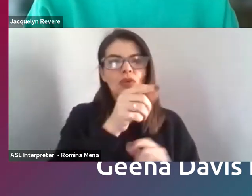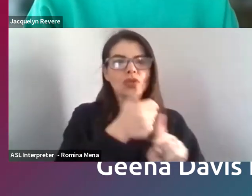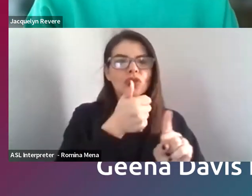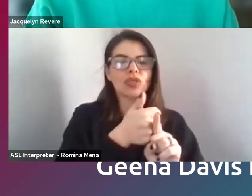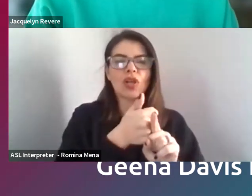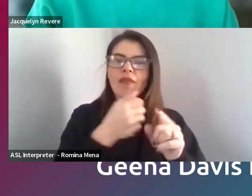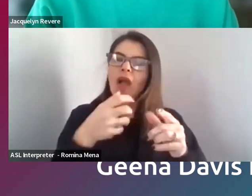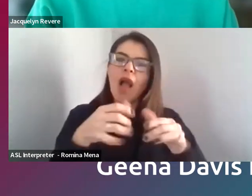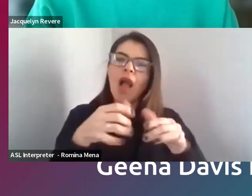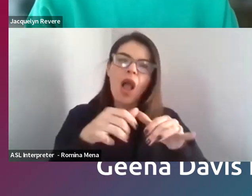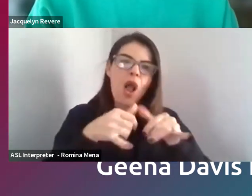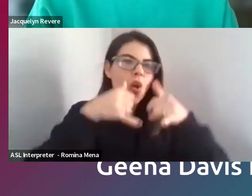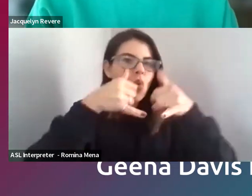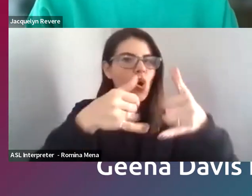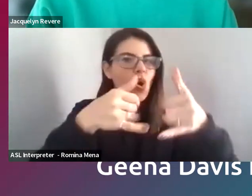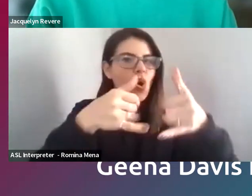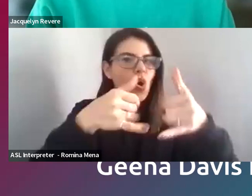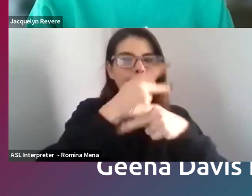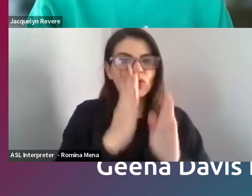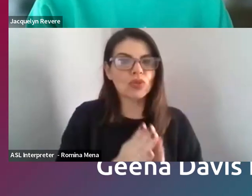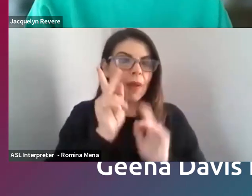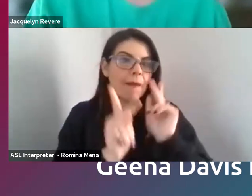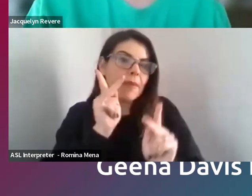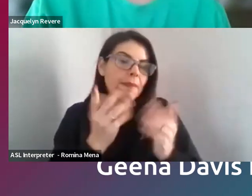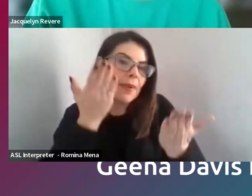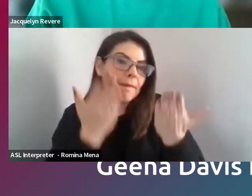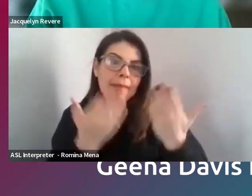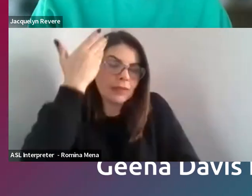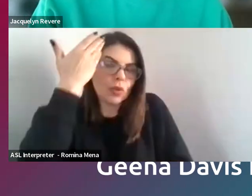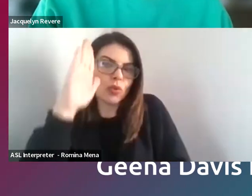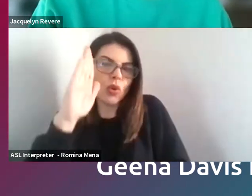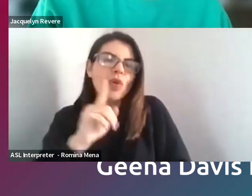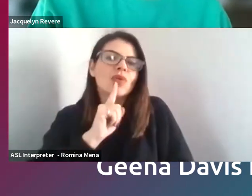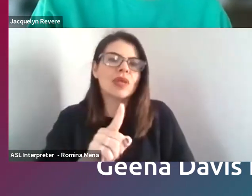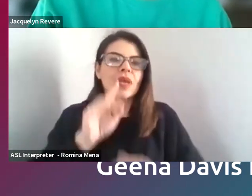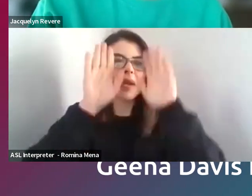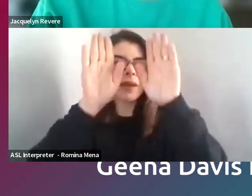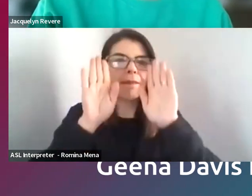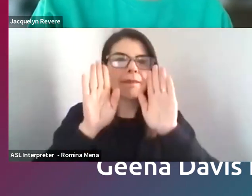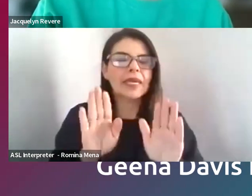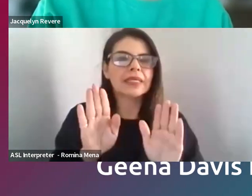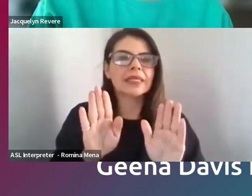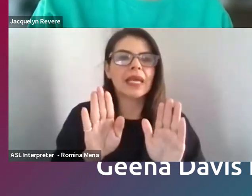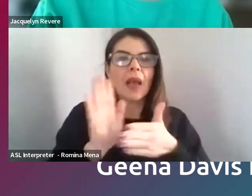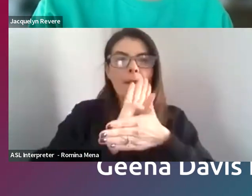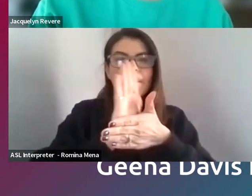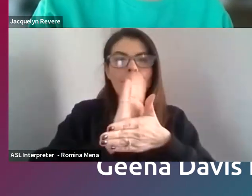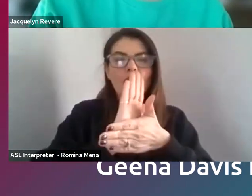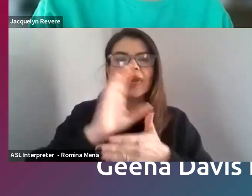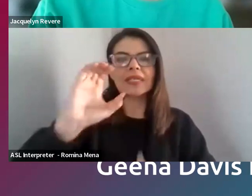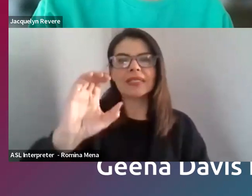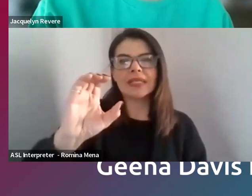award-winning producer. For people who may not know, the amazing movie Crip